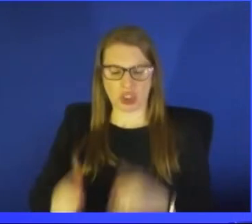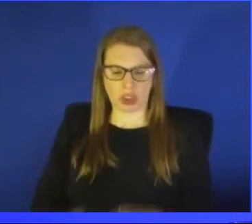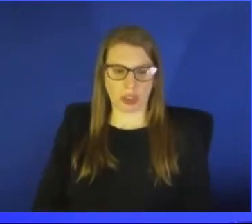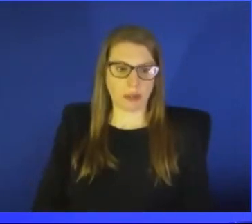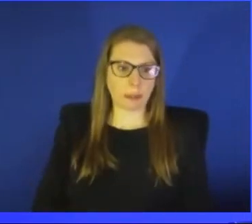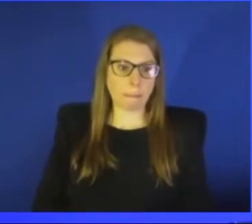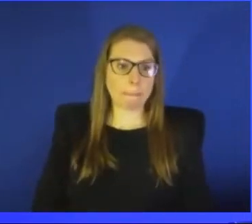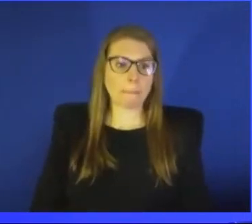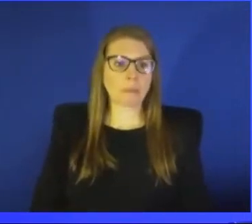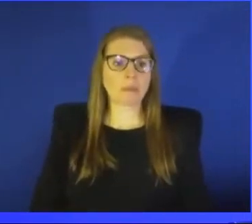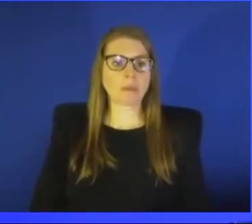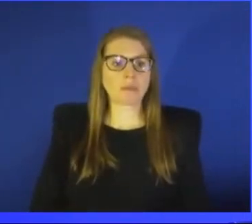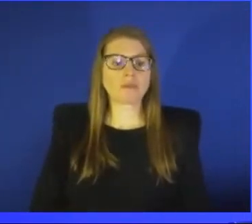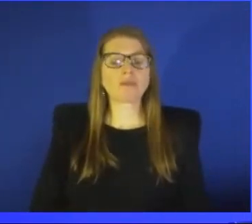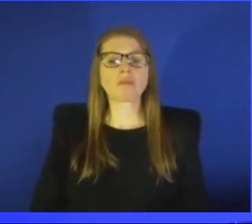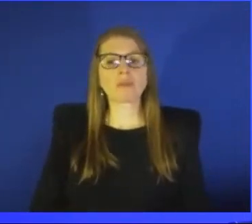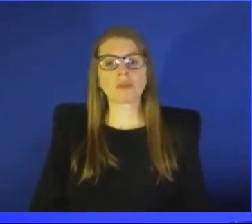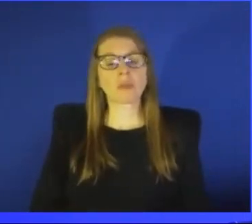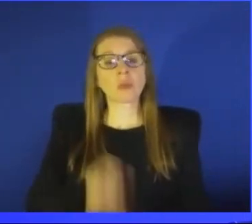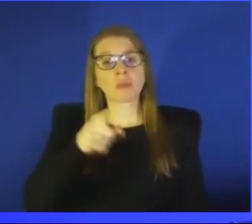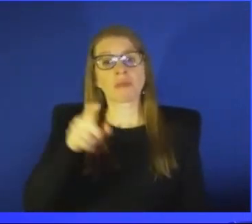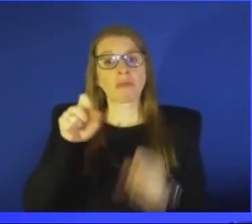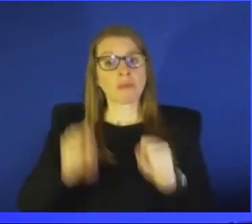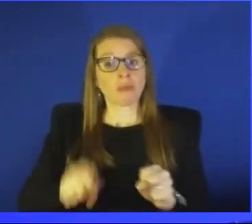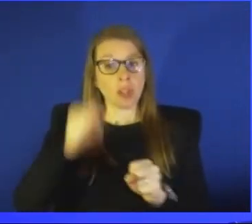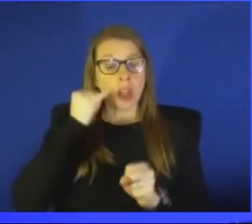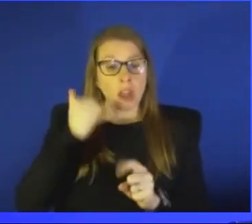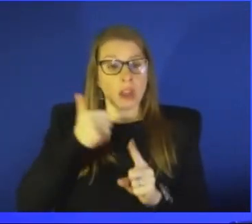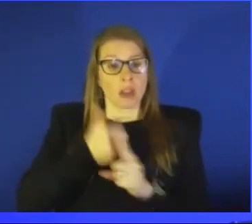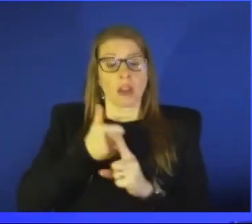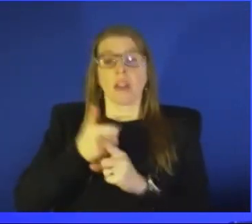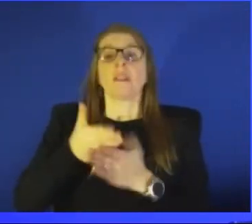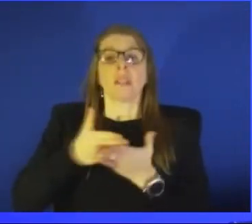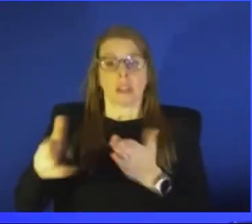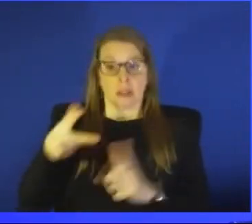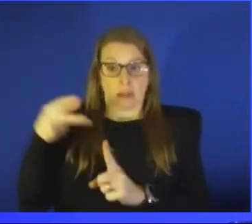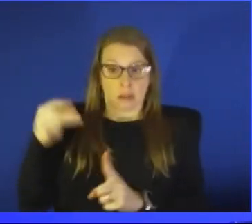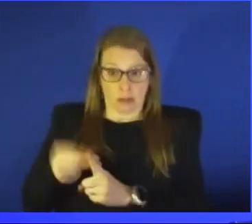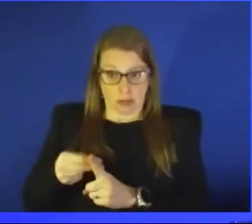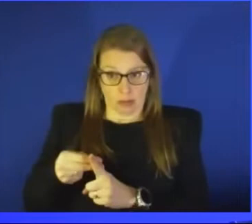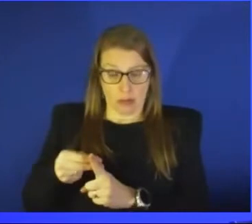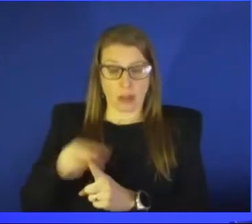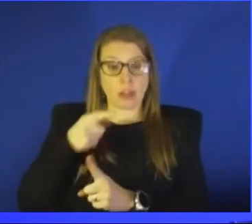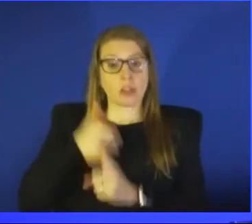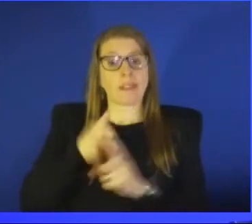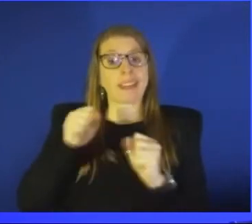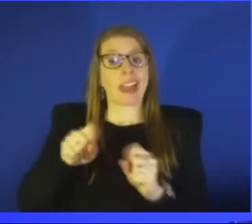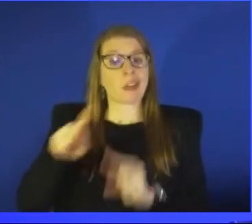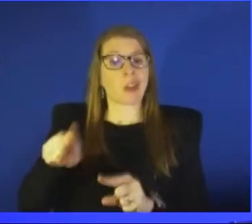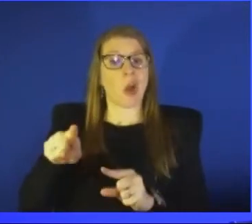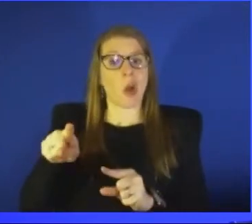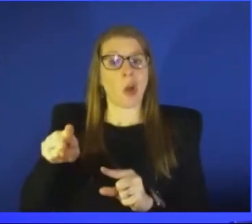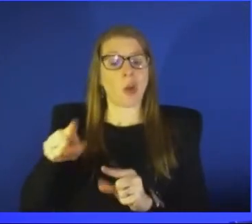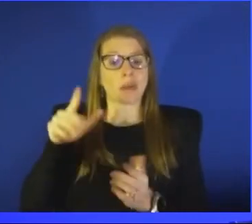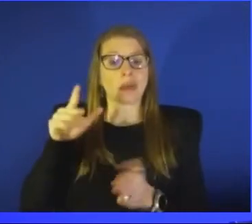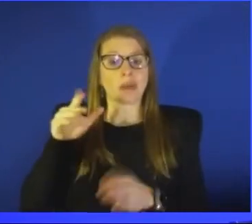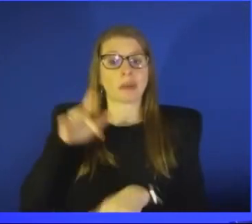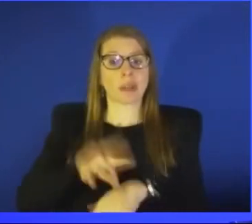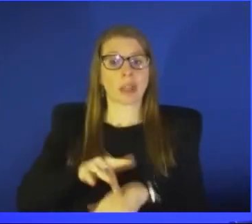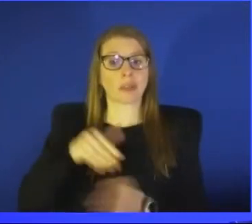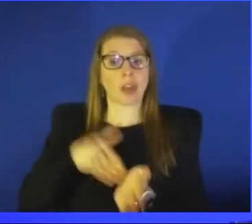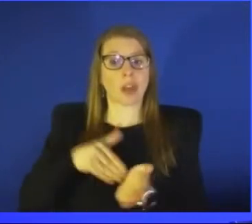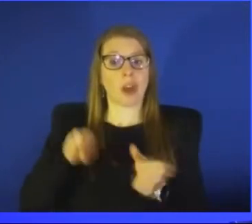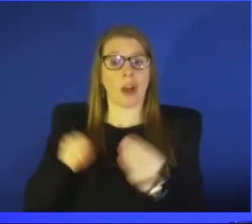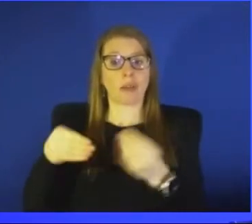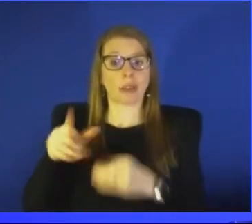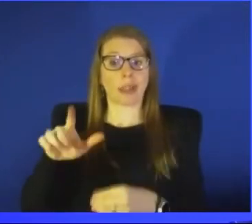you can, if you have been unvaccinated, you can go to get to your doctor's office or lab and just get a